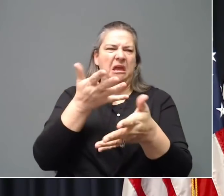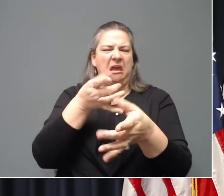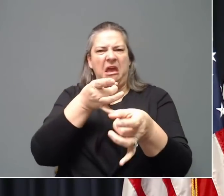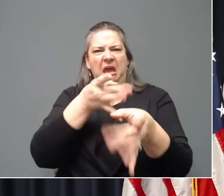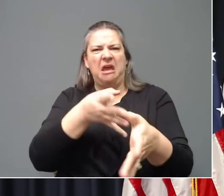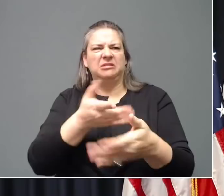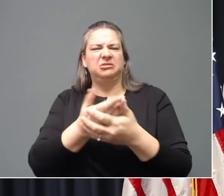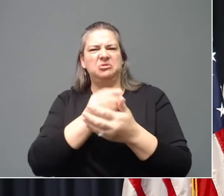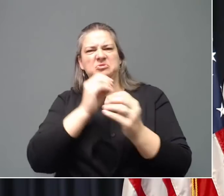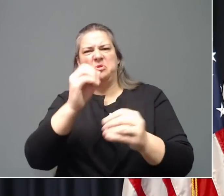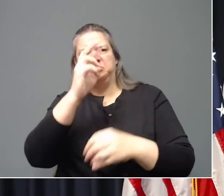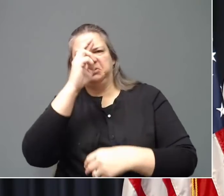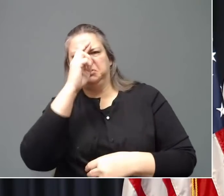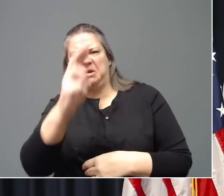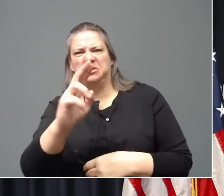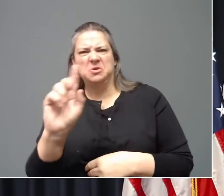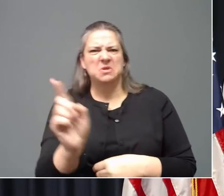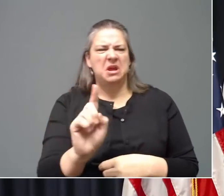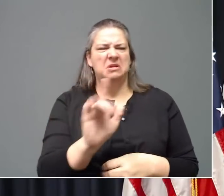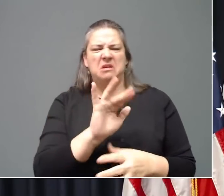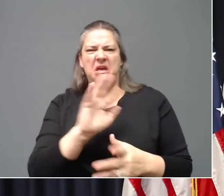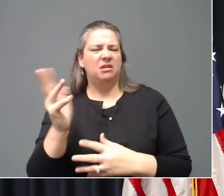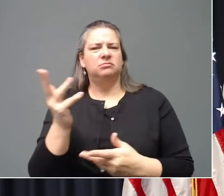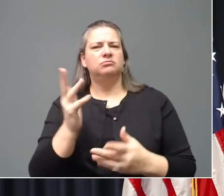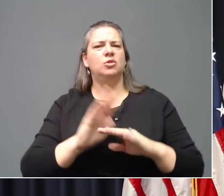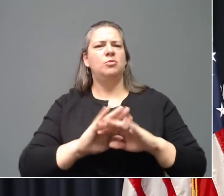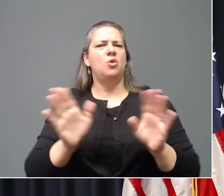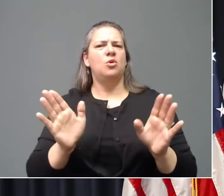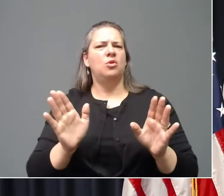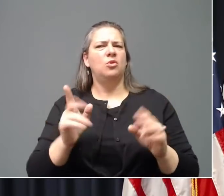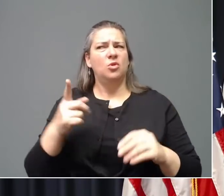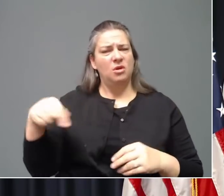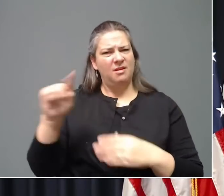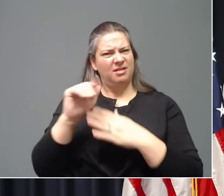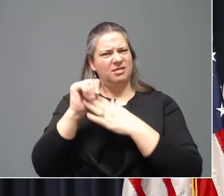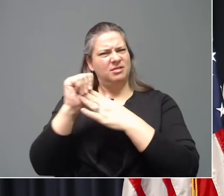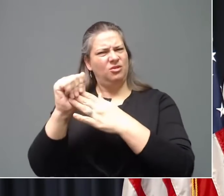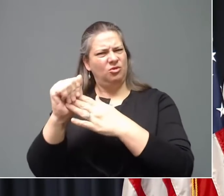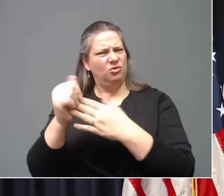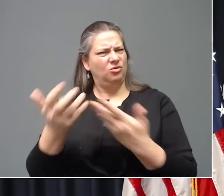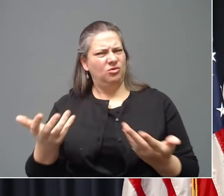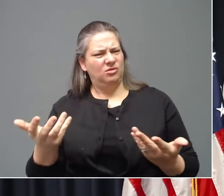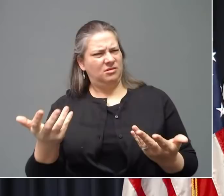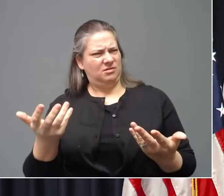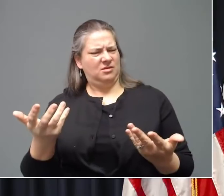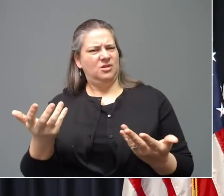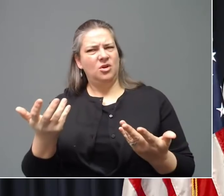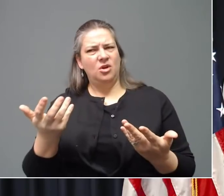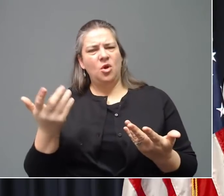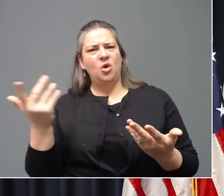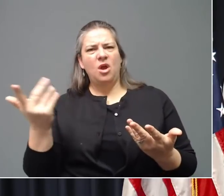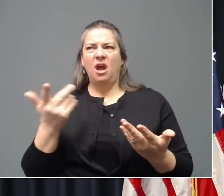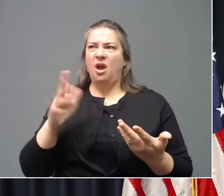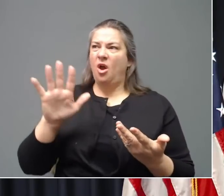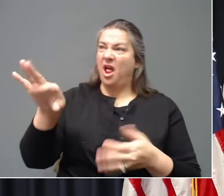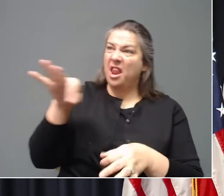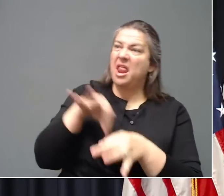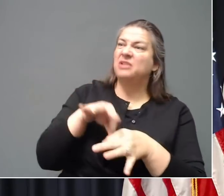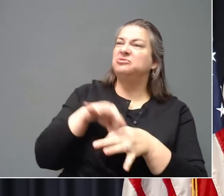that we speak as leaders. That cannot be allowed. No more questioning people's elections.